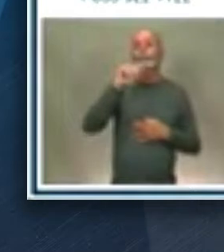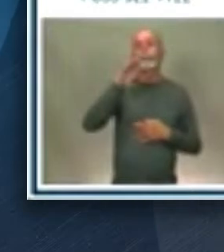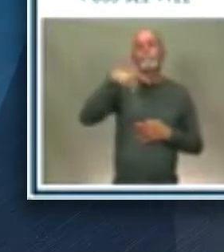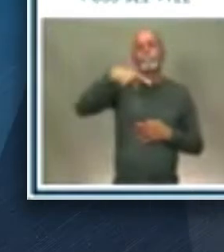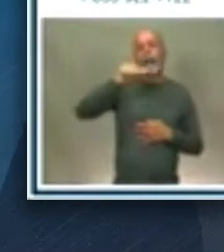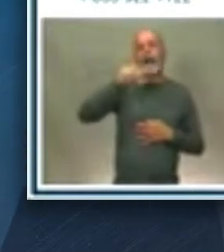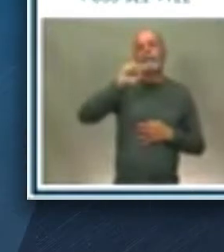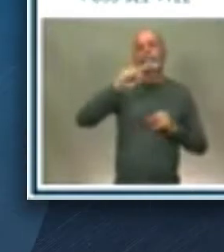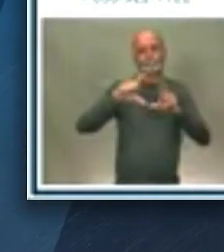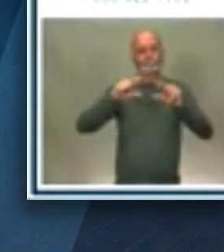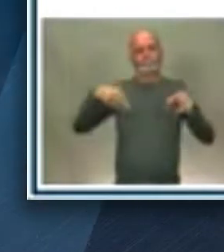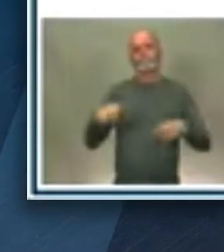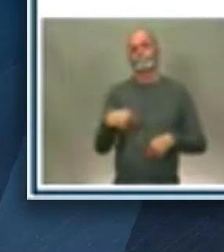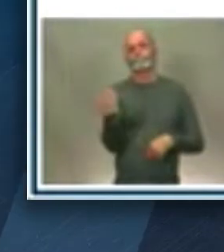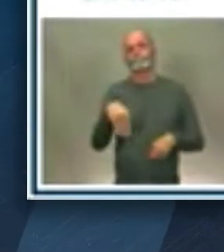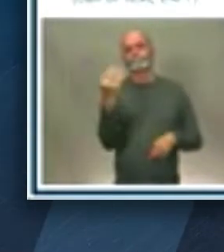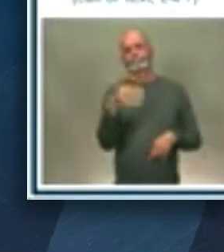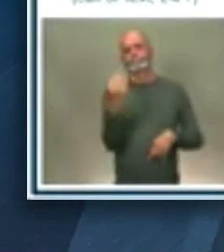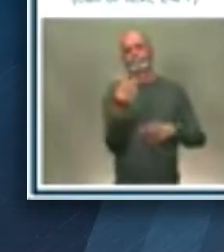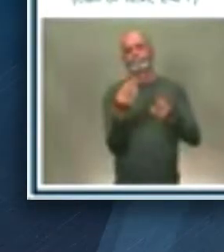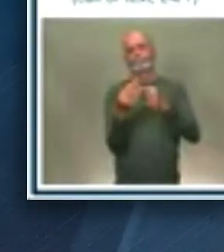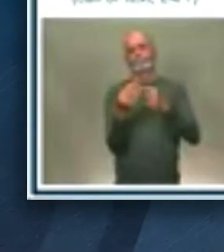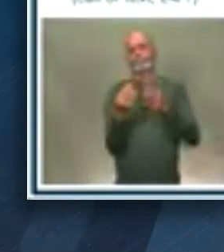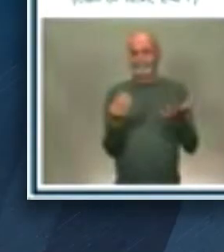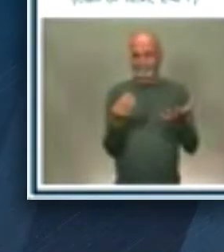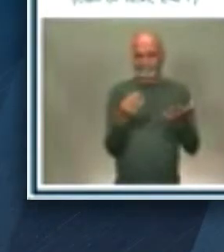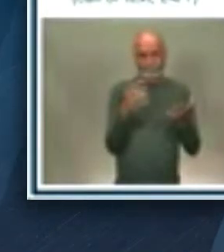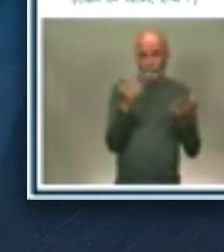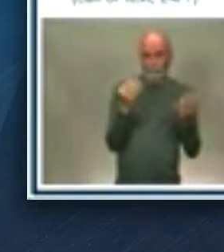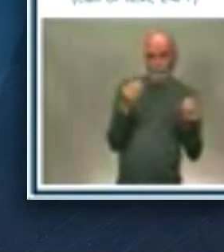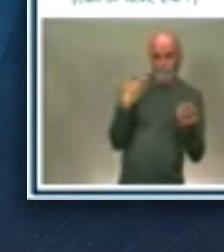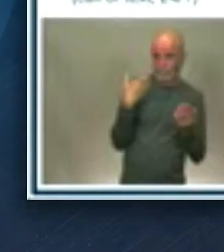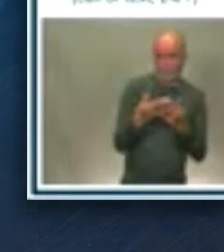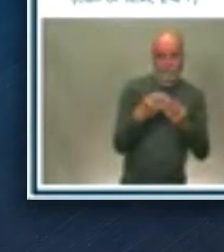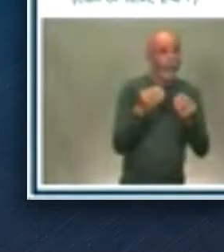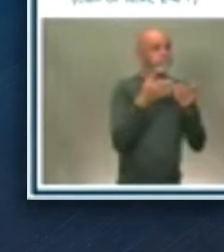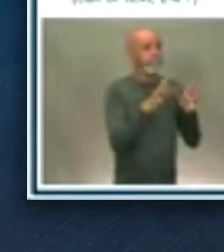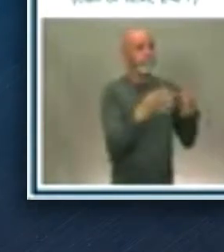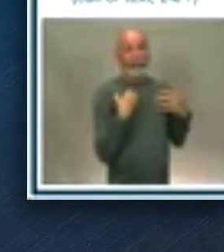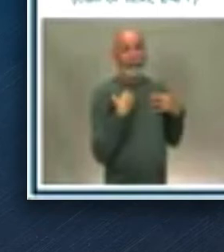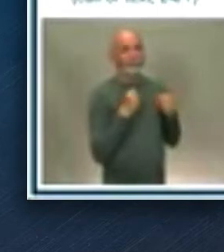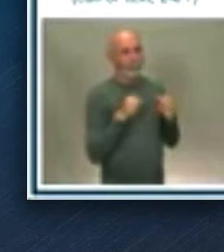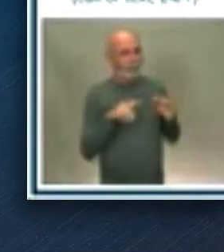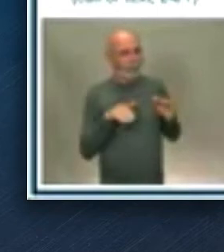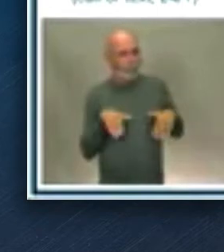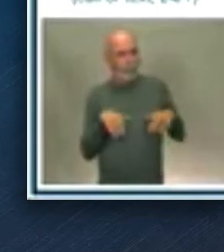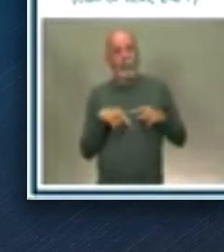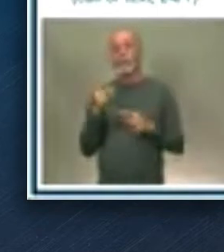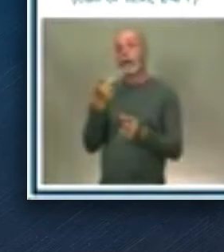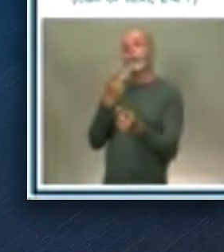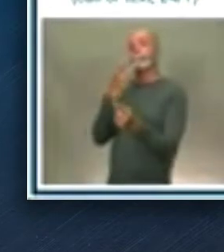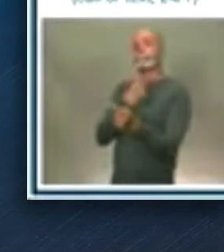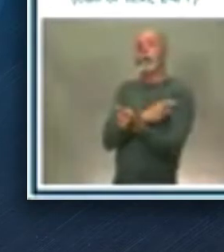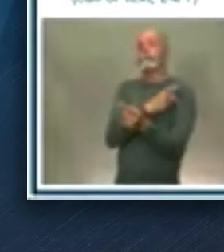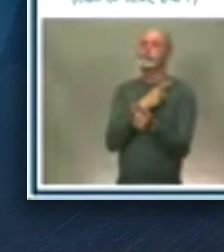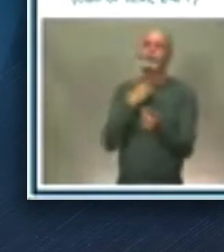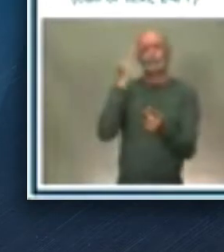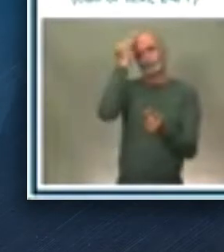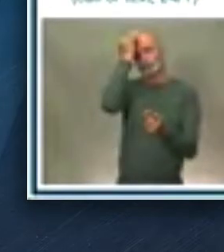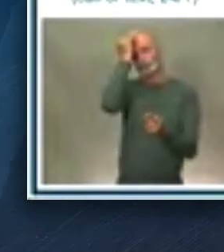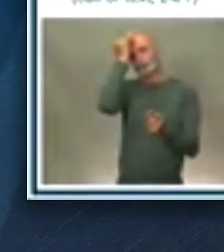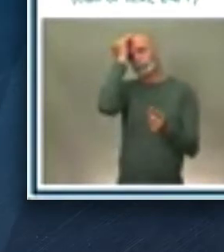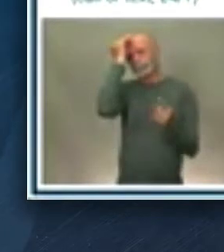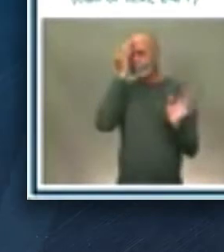But that was not something that bubbled up from public health. So the province is contemplating phase